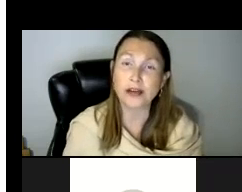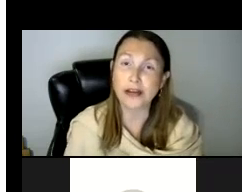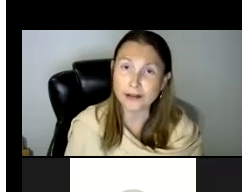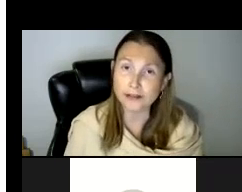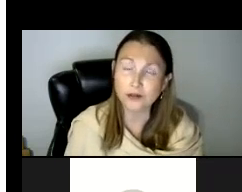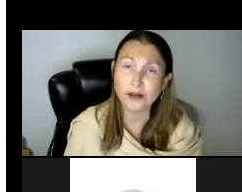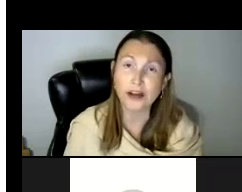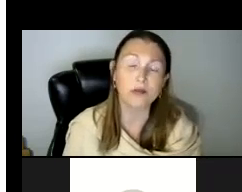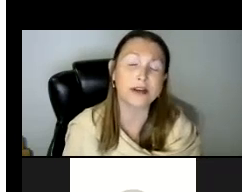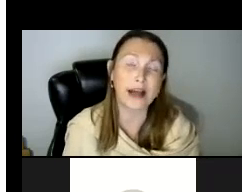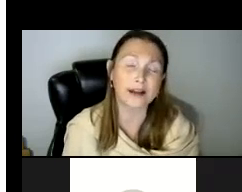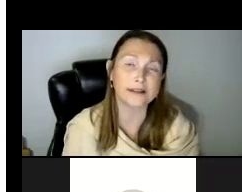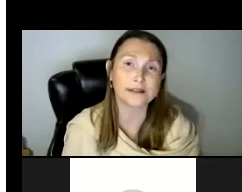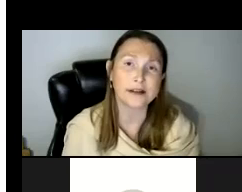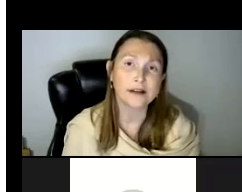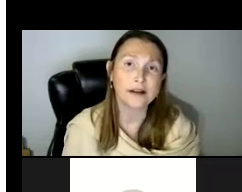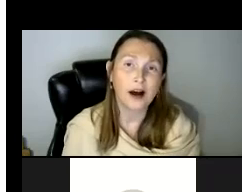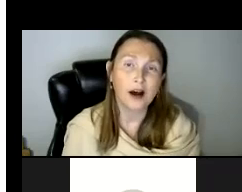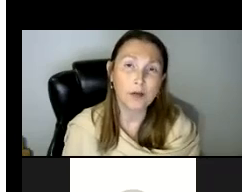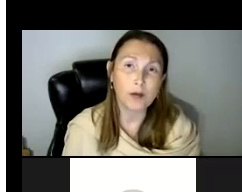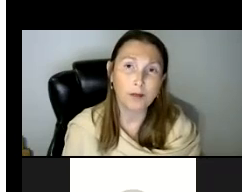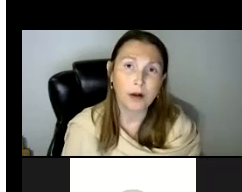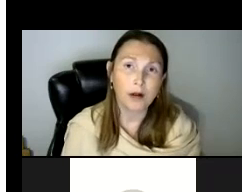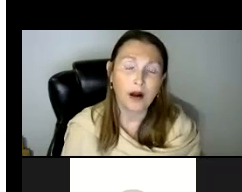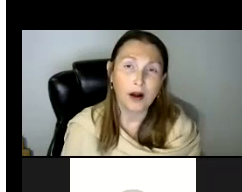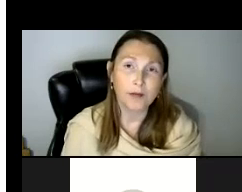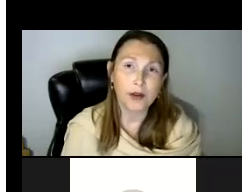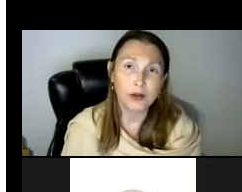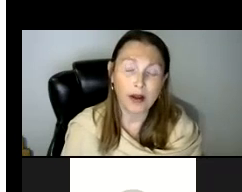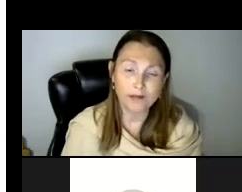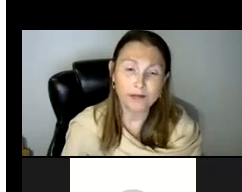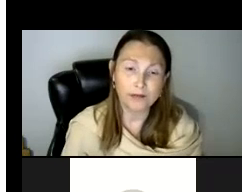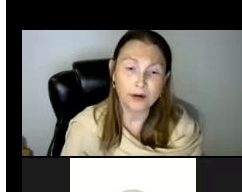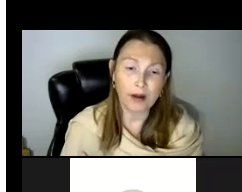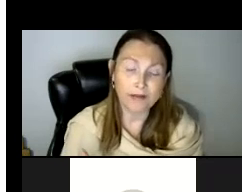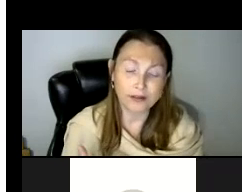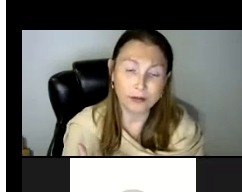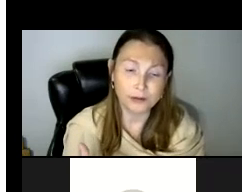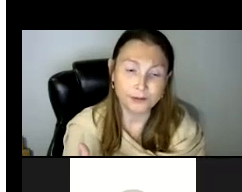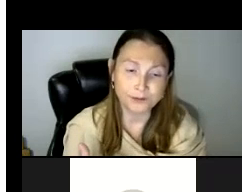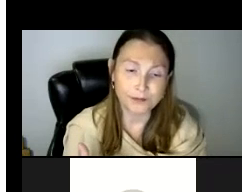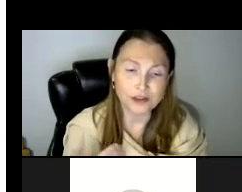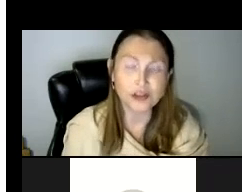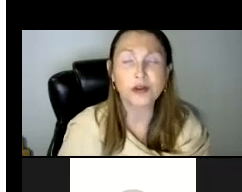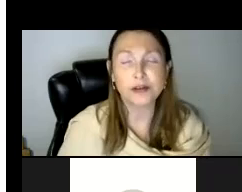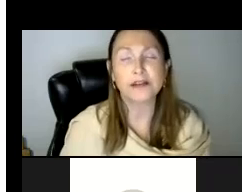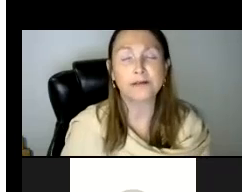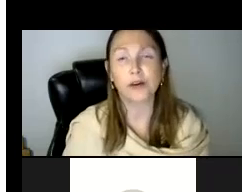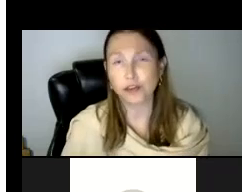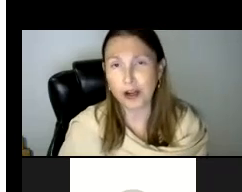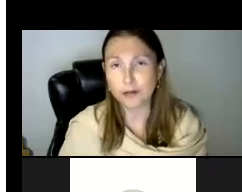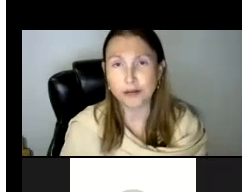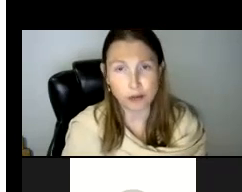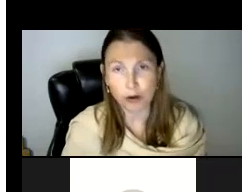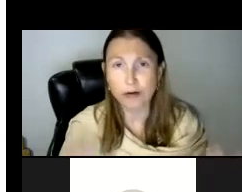order to get access to it, and you'll need access. And you have to show you need it for